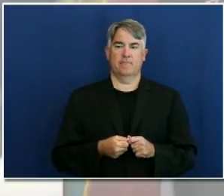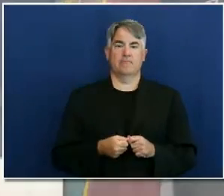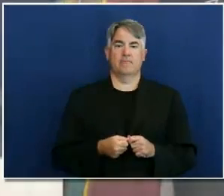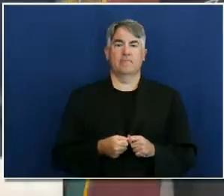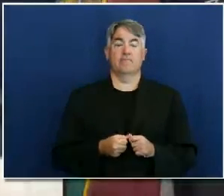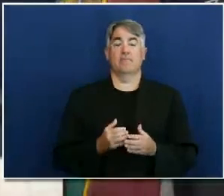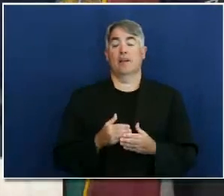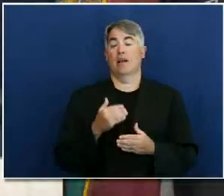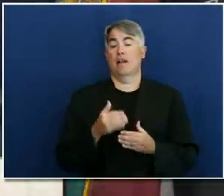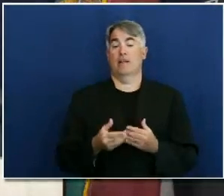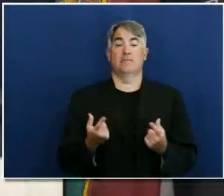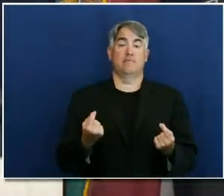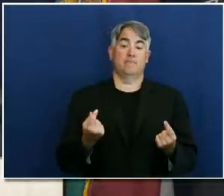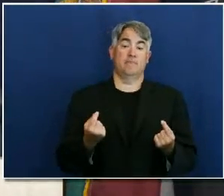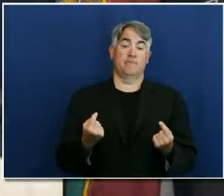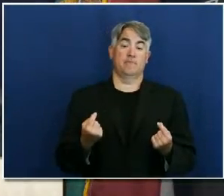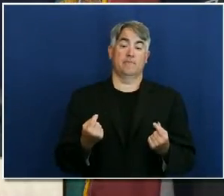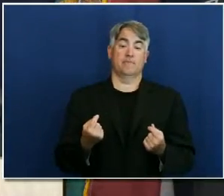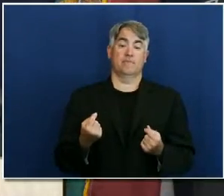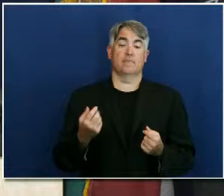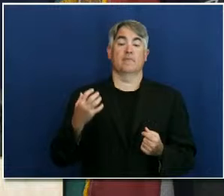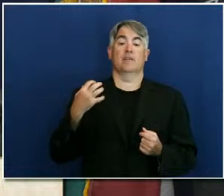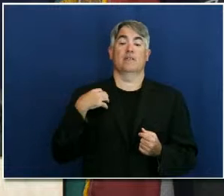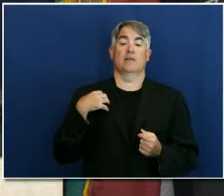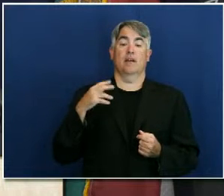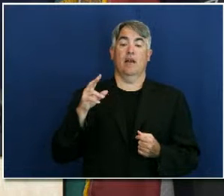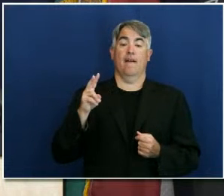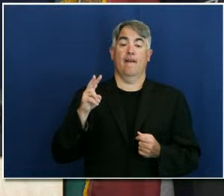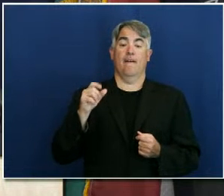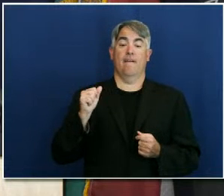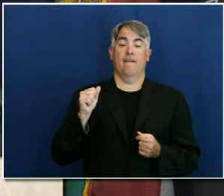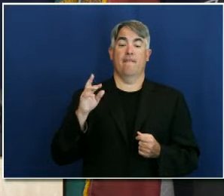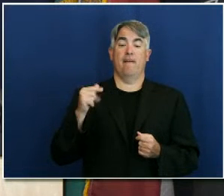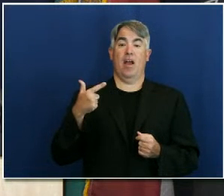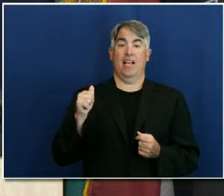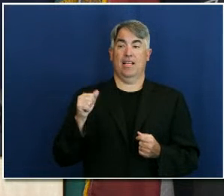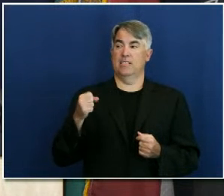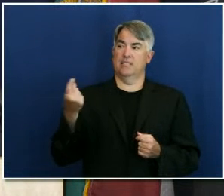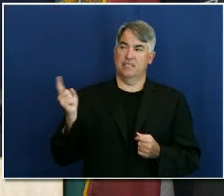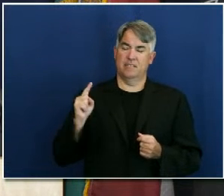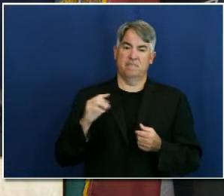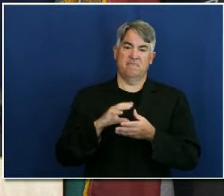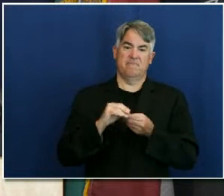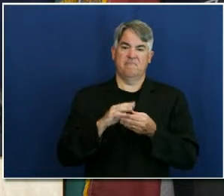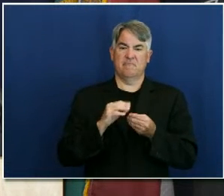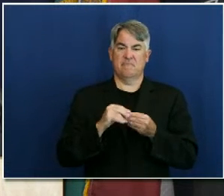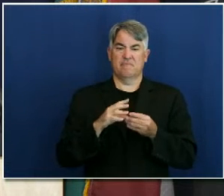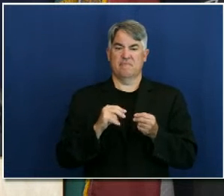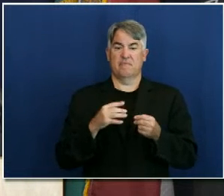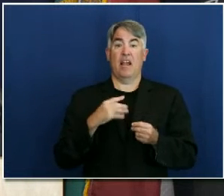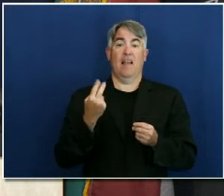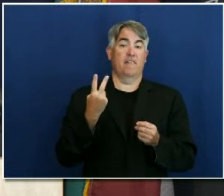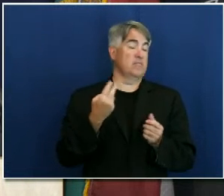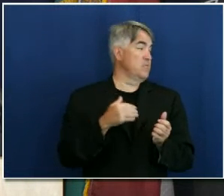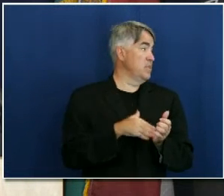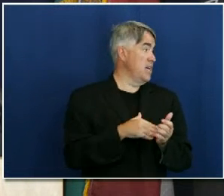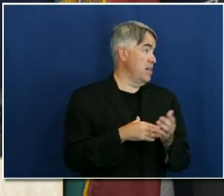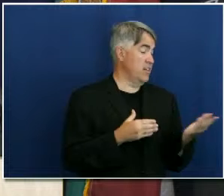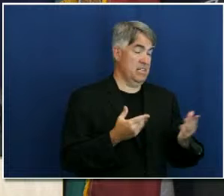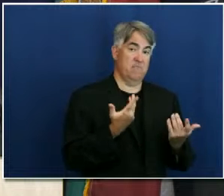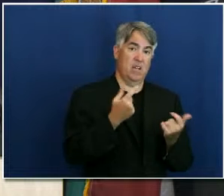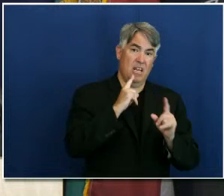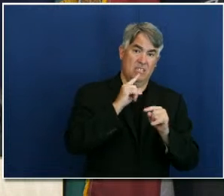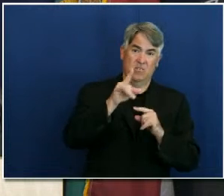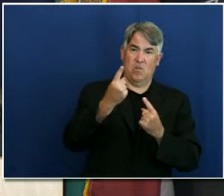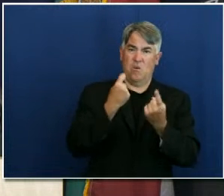Vice Chair Nora Vargas. We will get to your questions. Both Drs. Wooten and Shaw are here for any questions. But again, we're encouraged by the progress we're making on